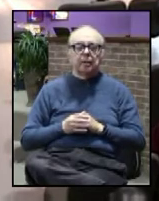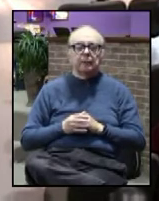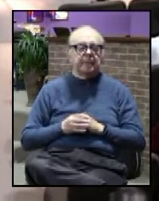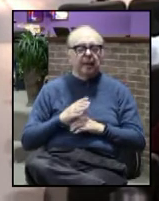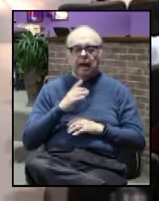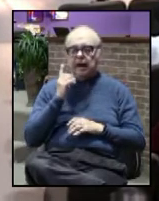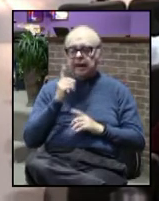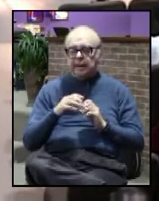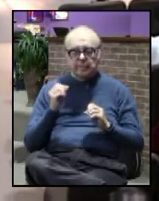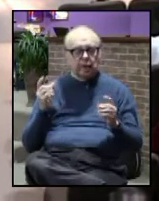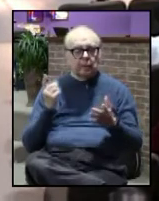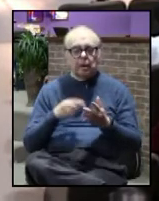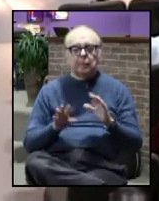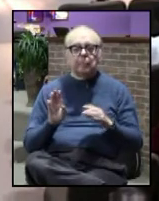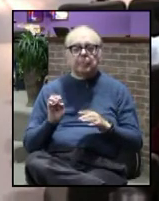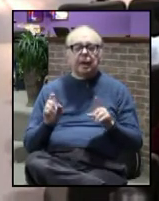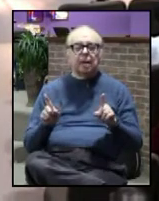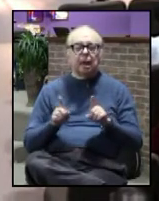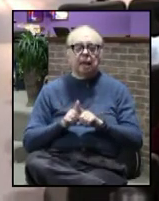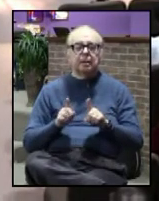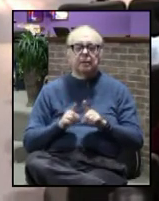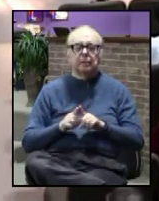like.